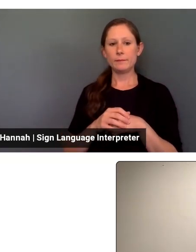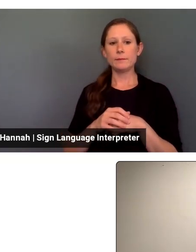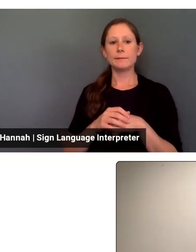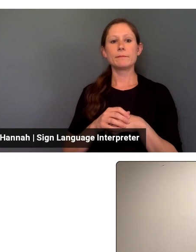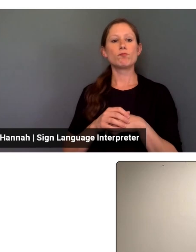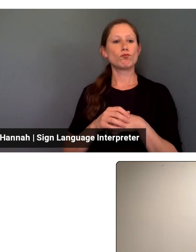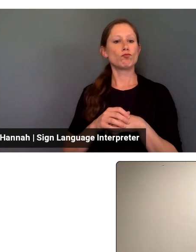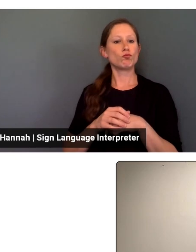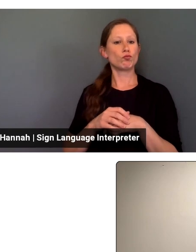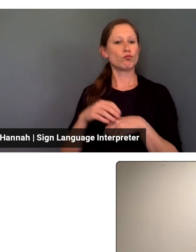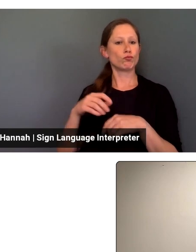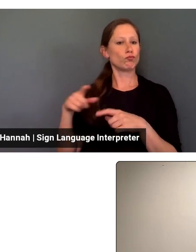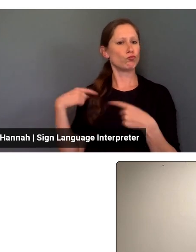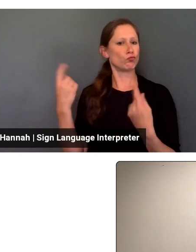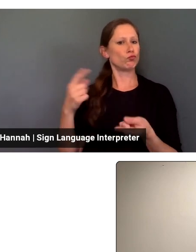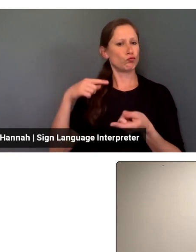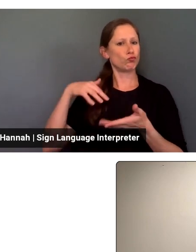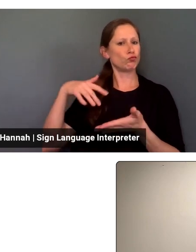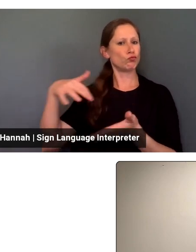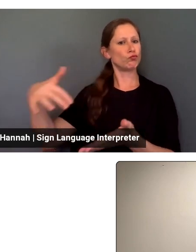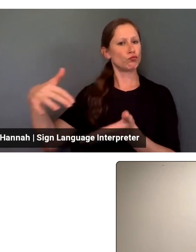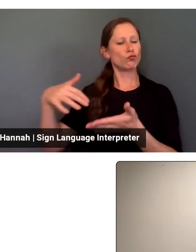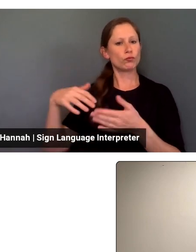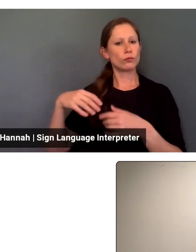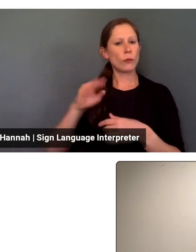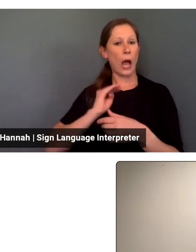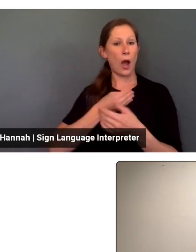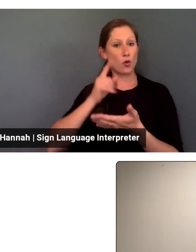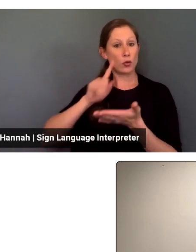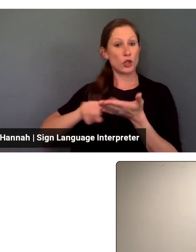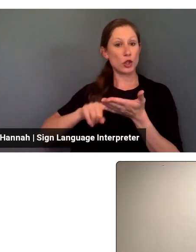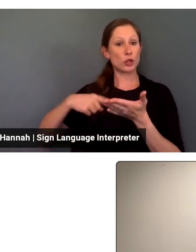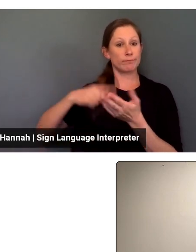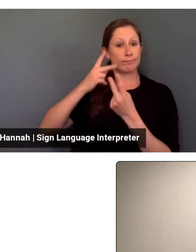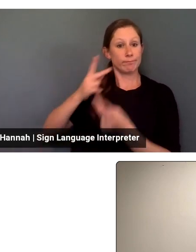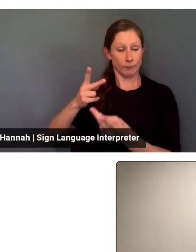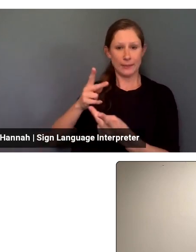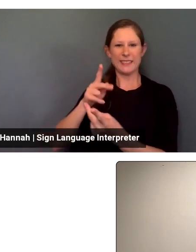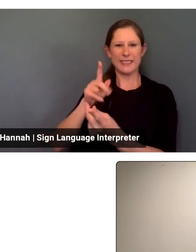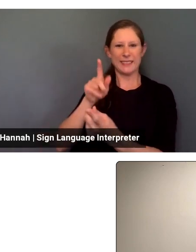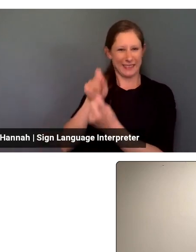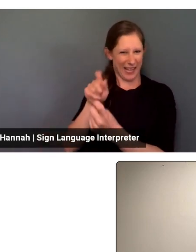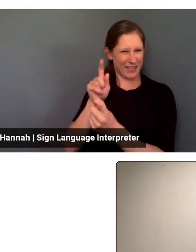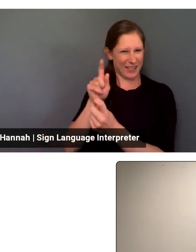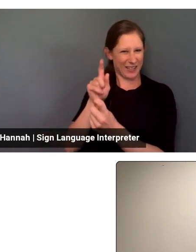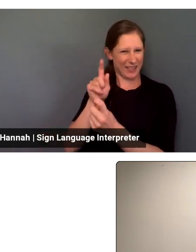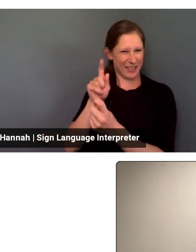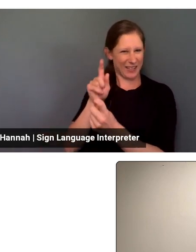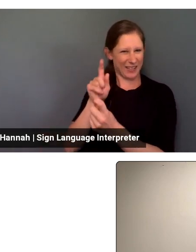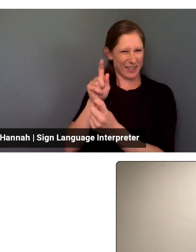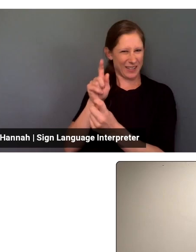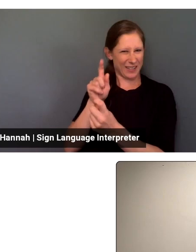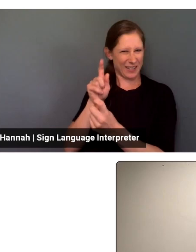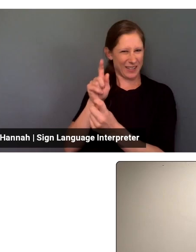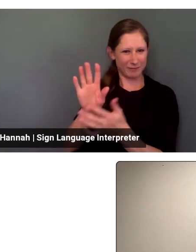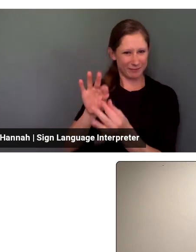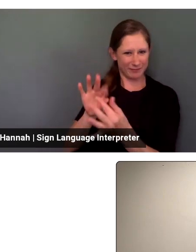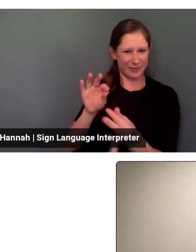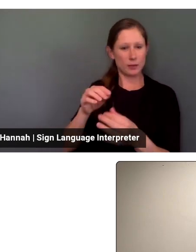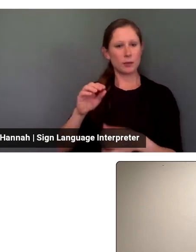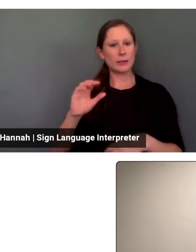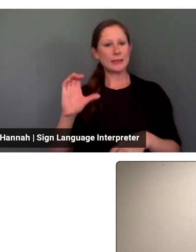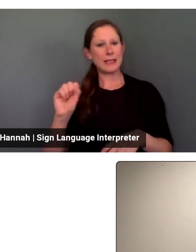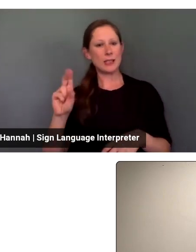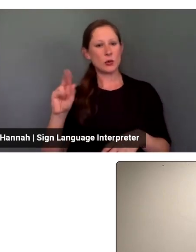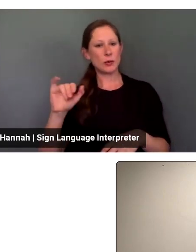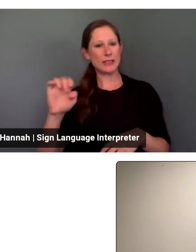this pretty closely, is exactly along the lines of your findings. And most of the C-suite, I think it was like 88%,